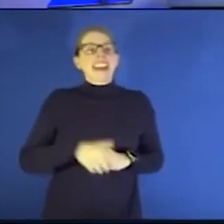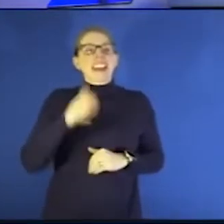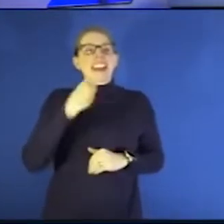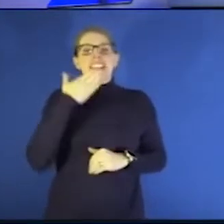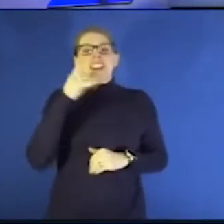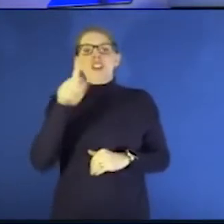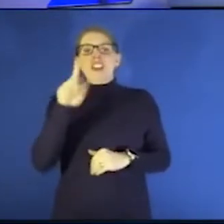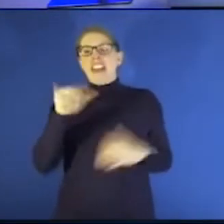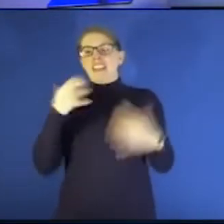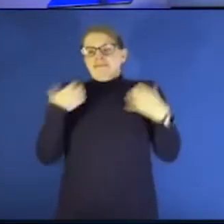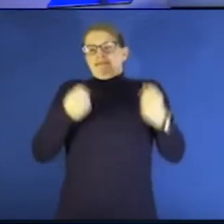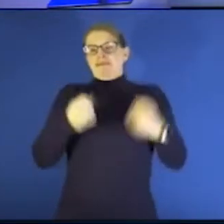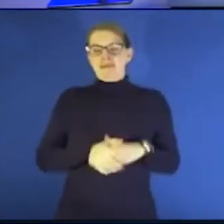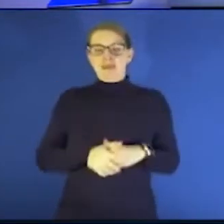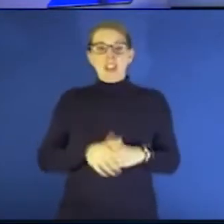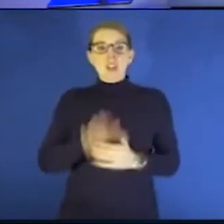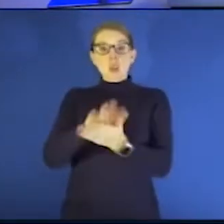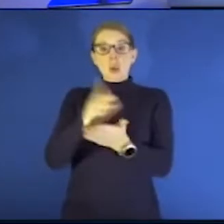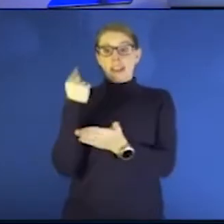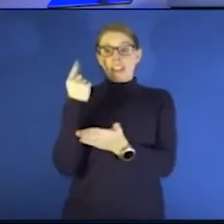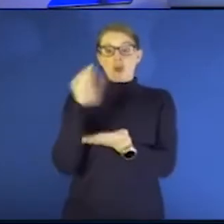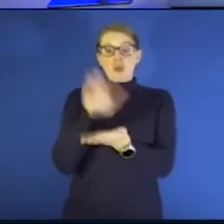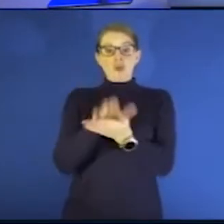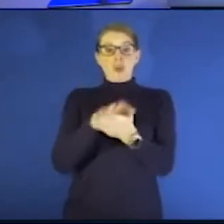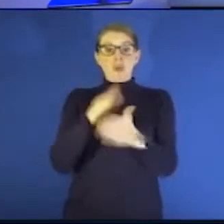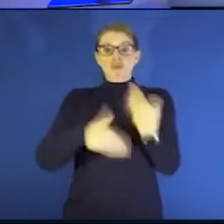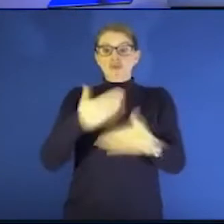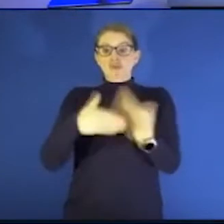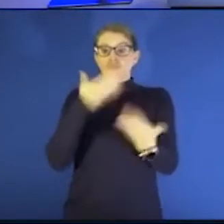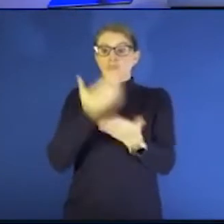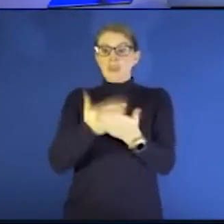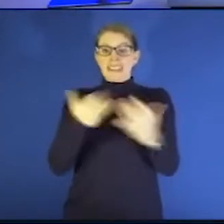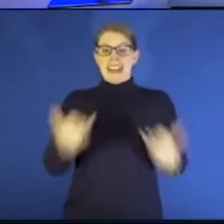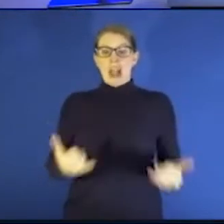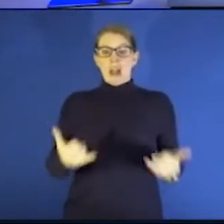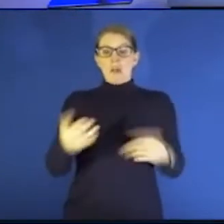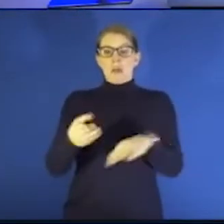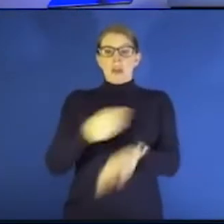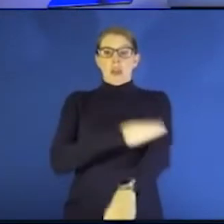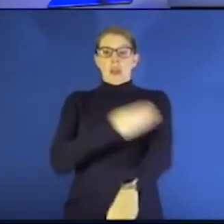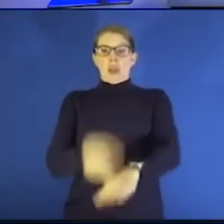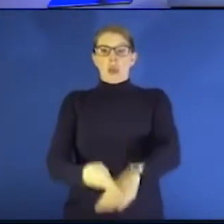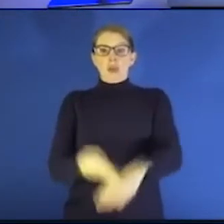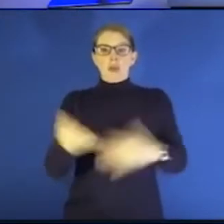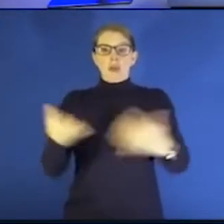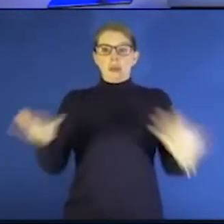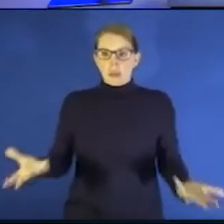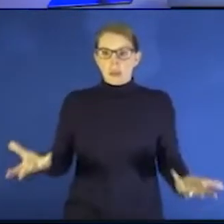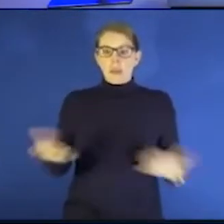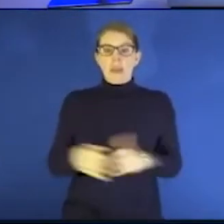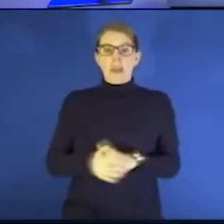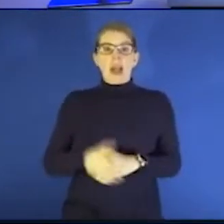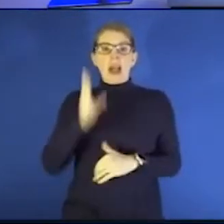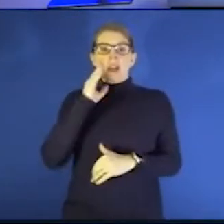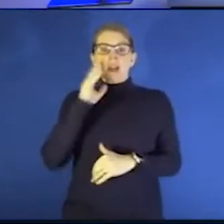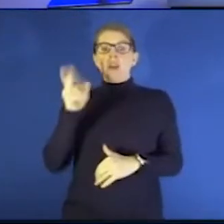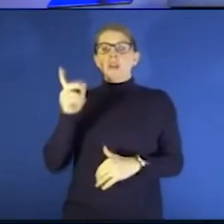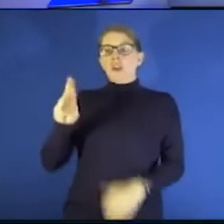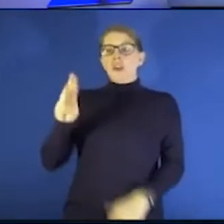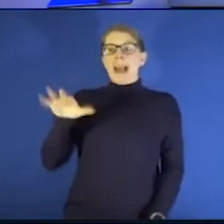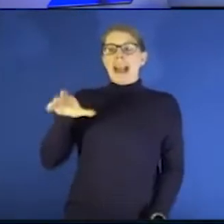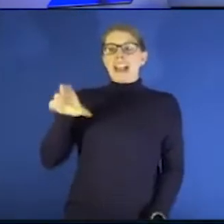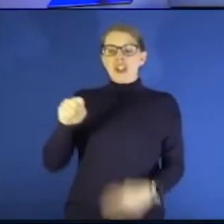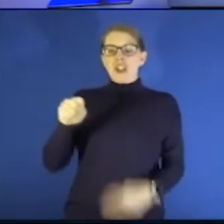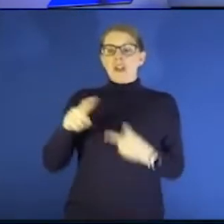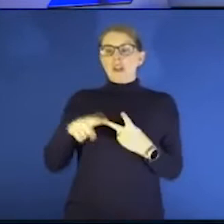about it is this time last year, schools were doing it so well. And so now we're having this problem. And I know Dr. Myers, I mean, you've got kids in school, Dr. Hawkinson does. I have kids in elementary